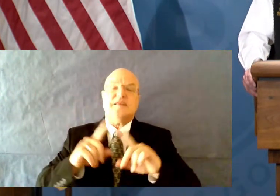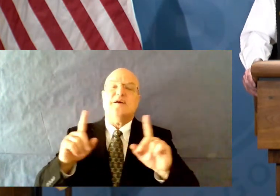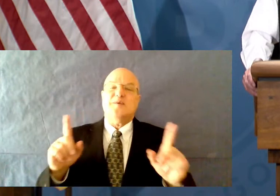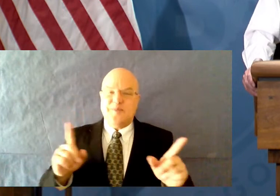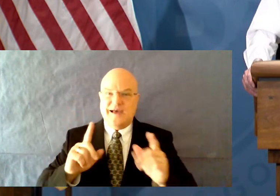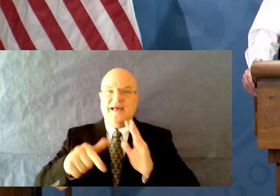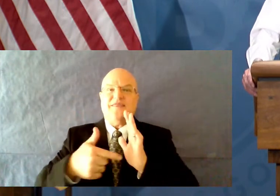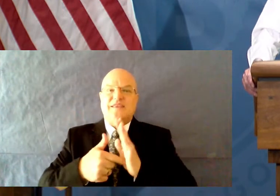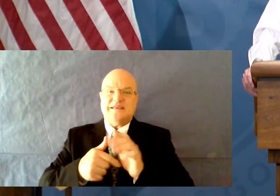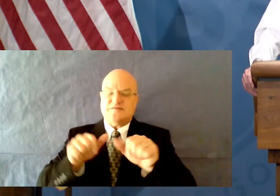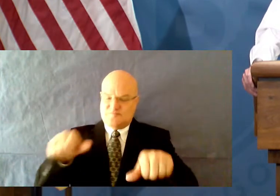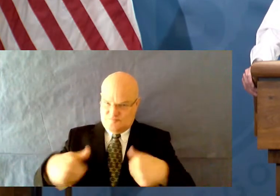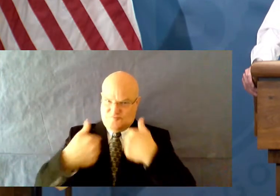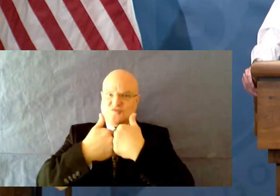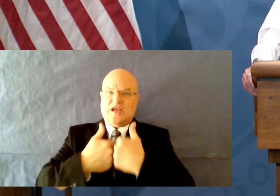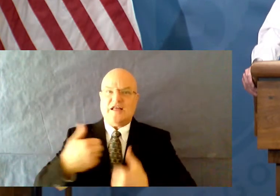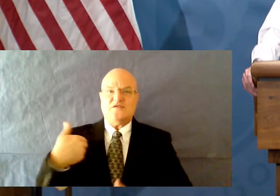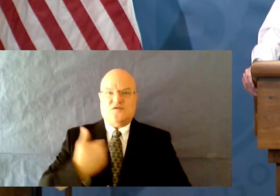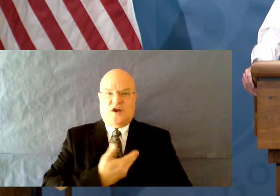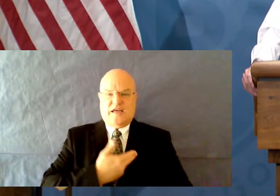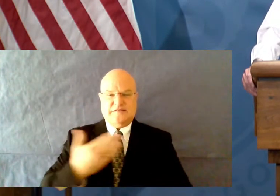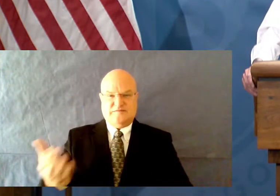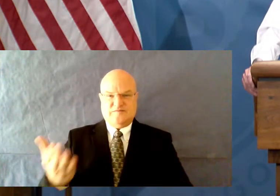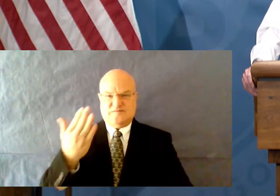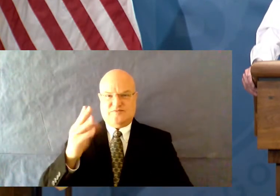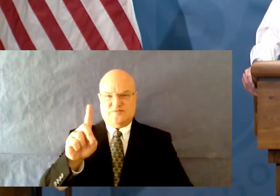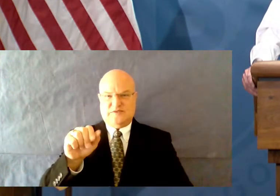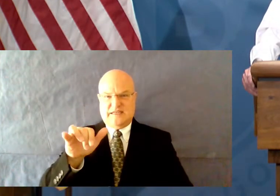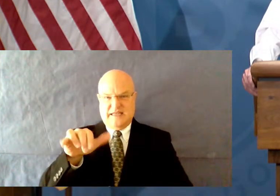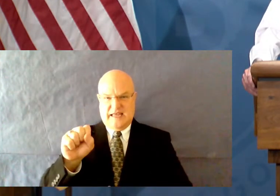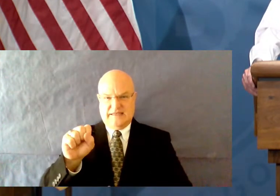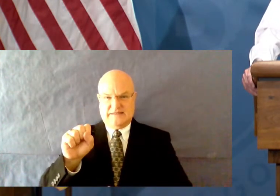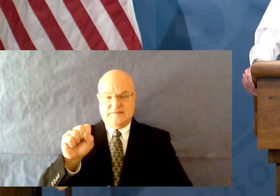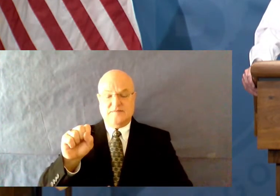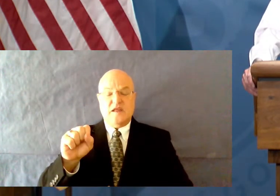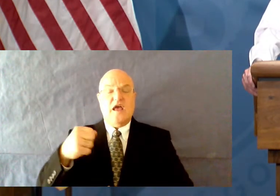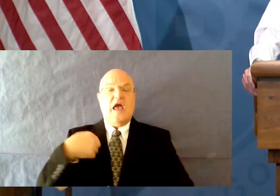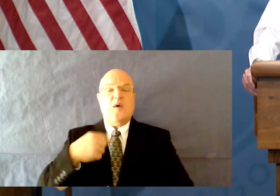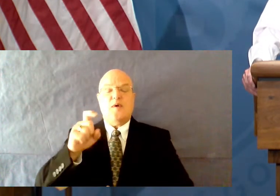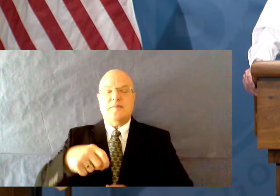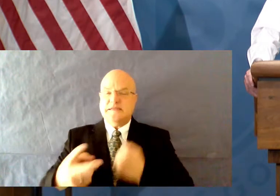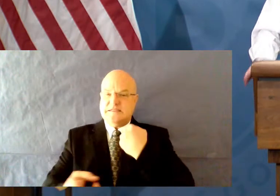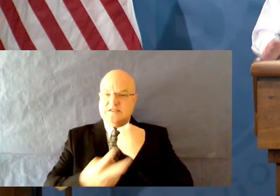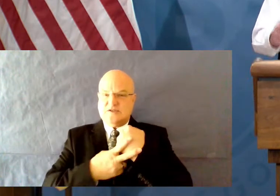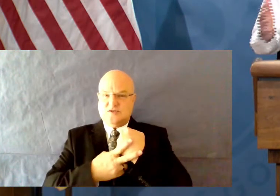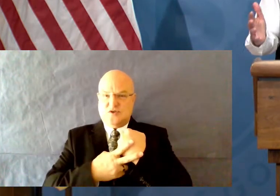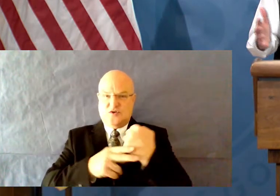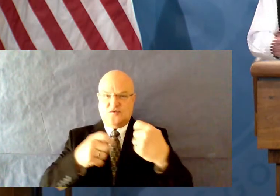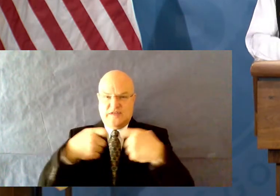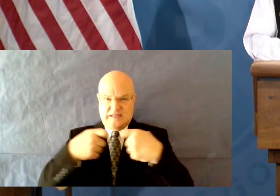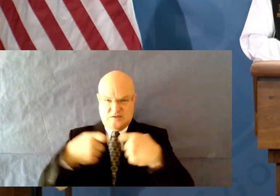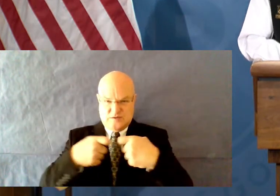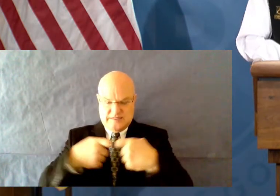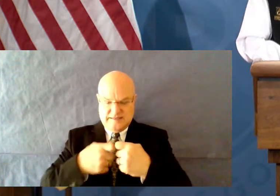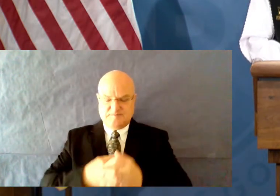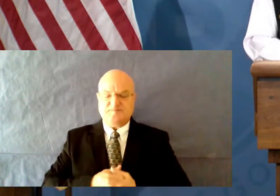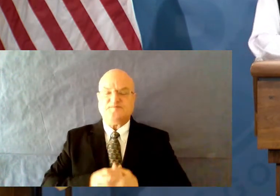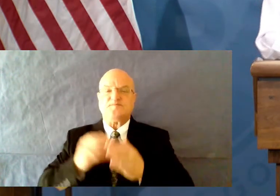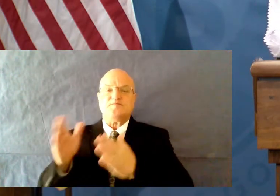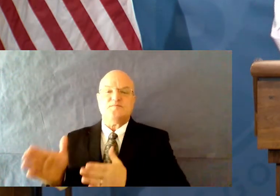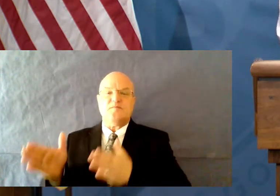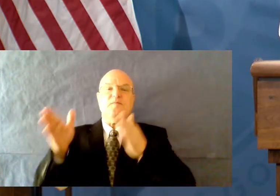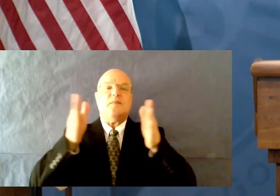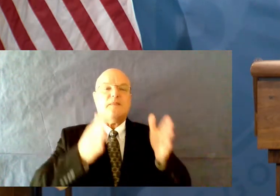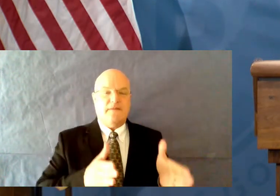will remain a challenge for us in the coming days, and we have to take steps to conserve energy. And then on the natural gas front,